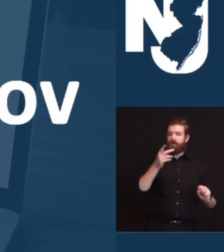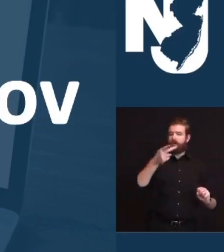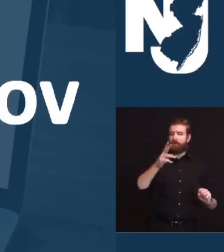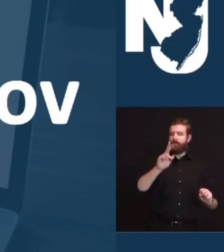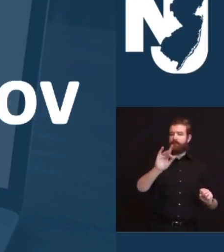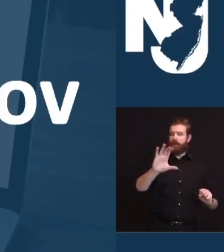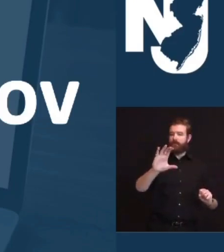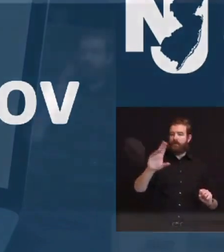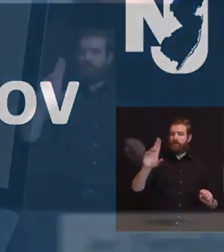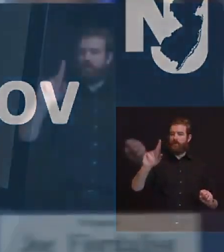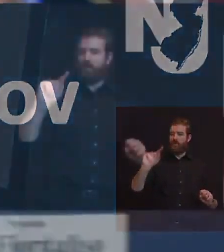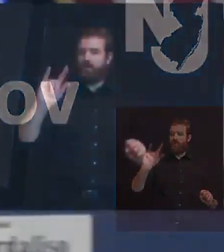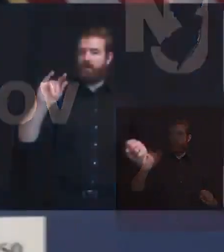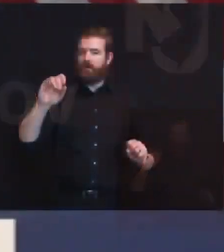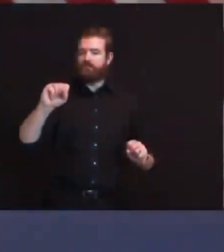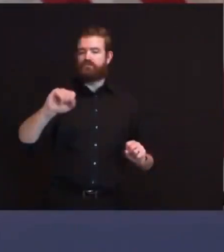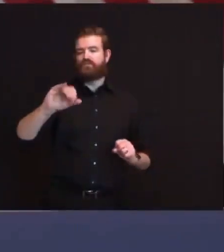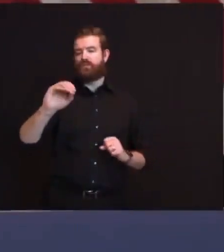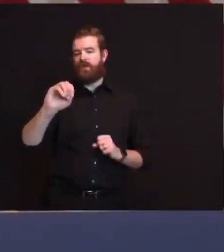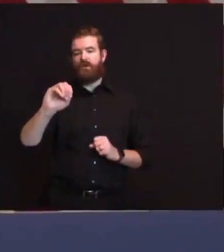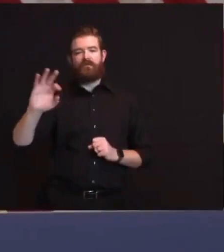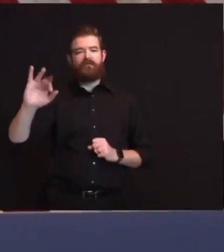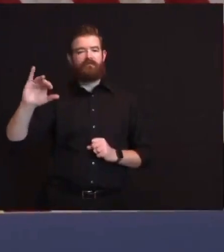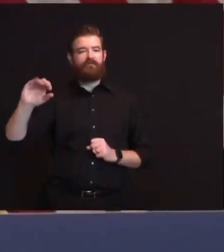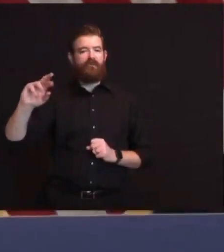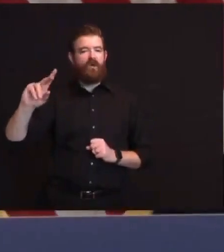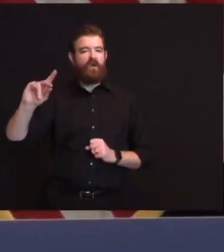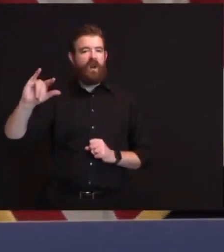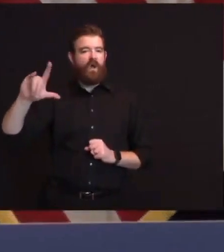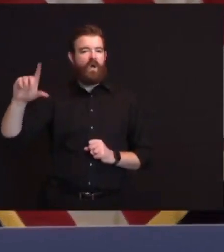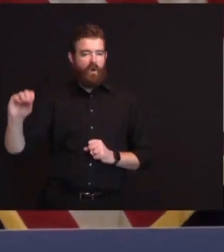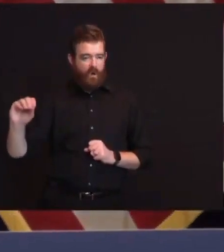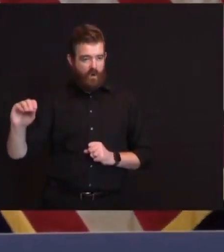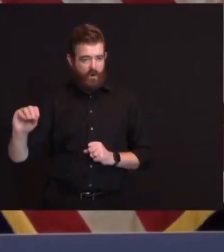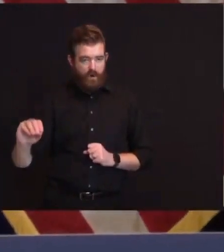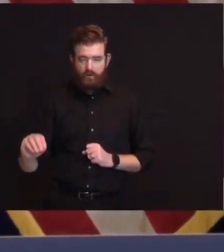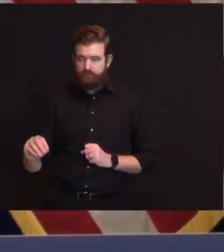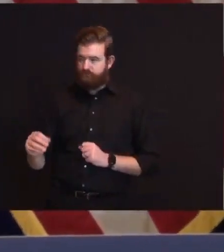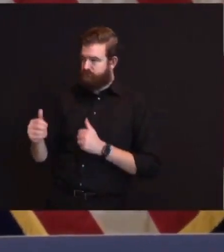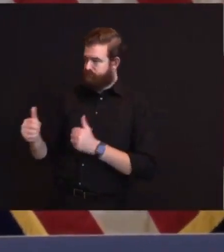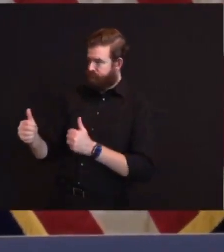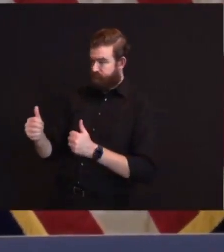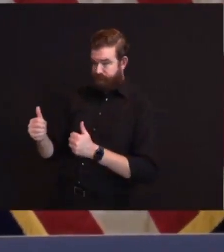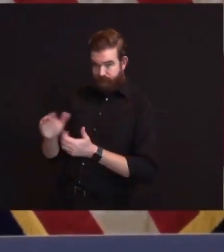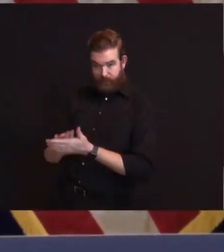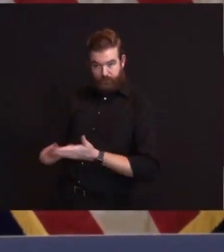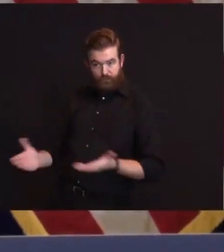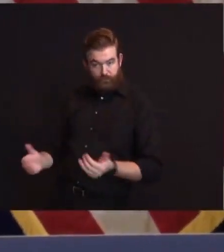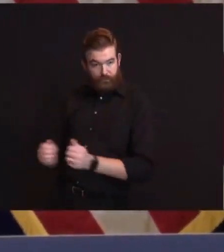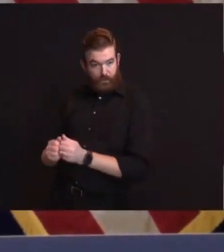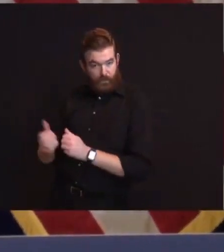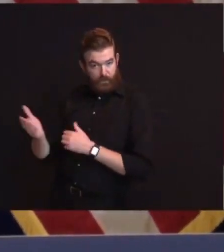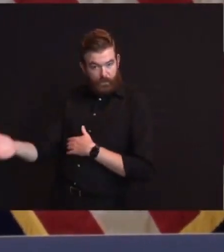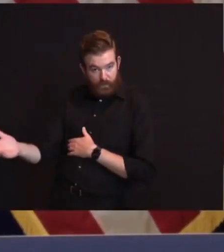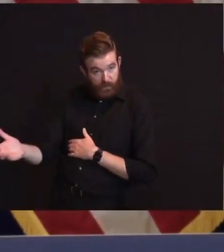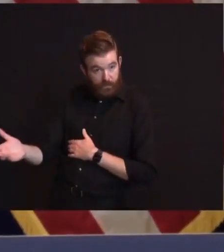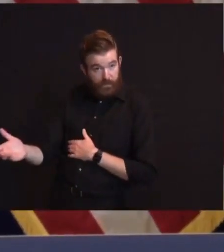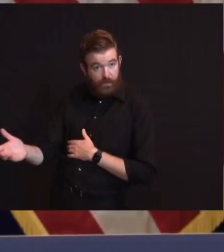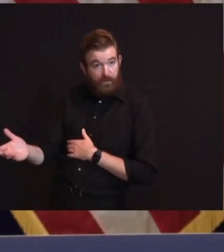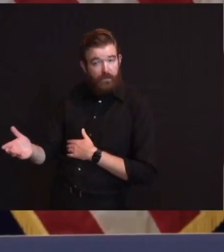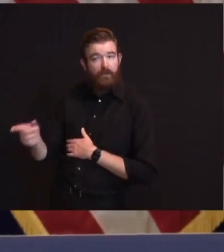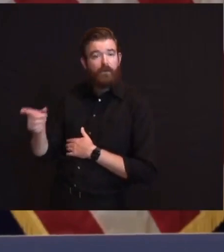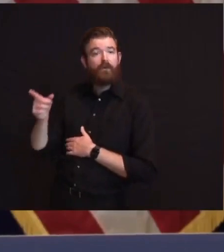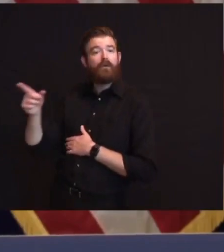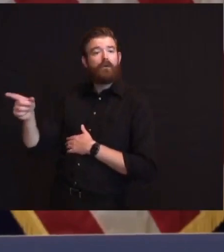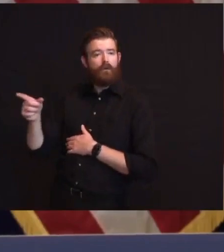you. Thank you, Governor, and it's good to be here with you. And initially, you described what you're going to